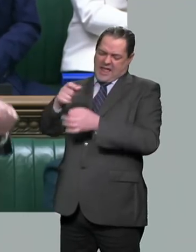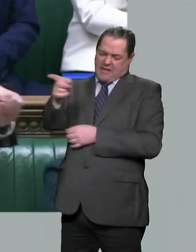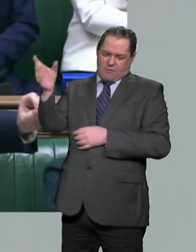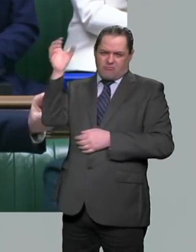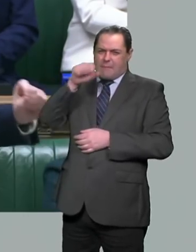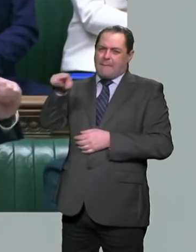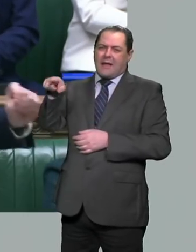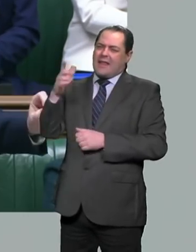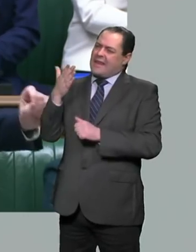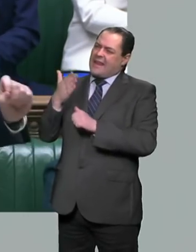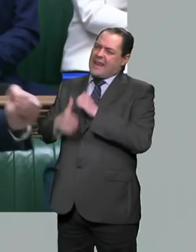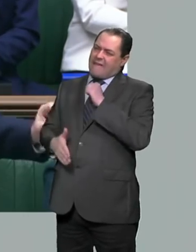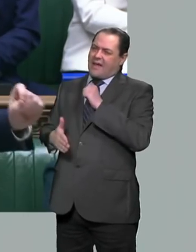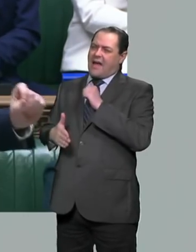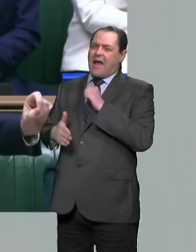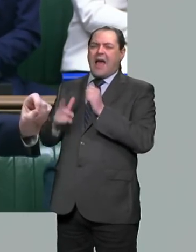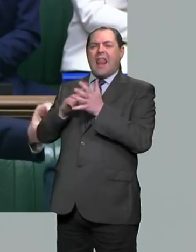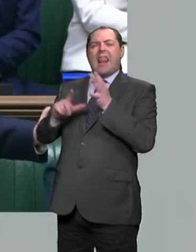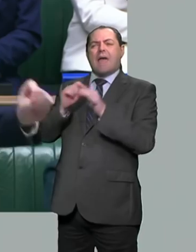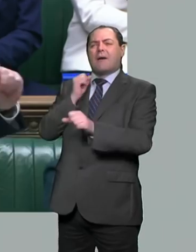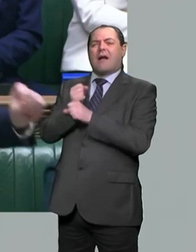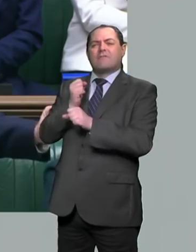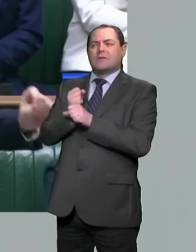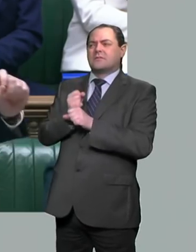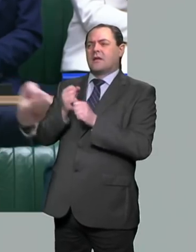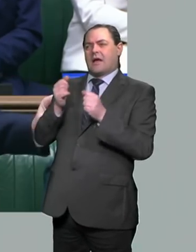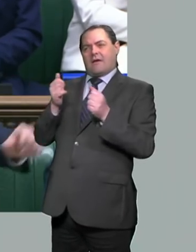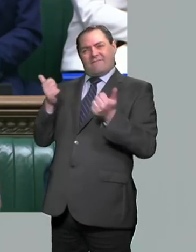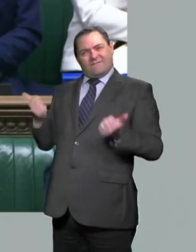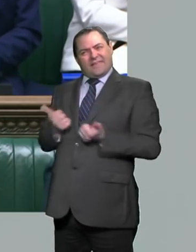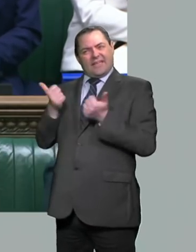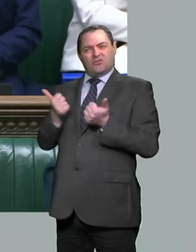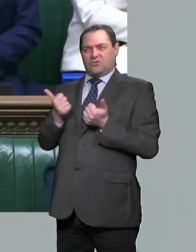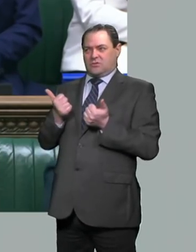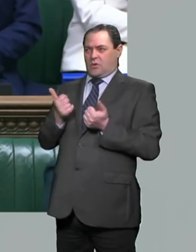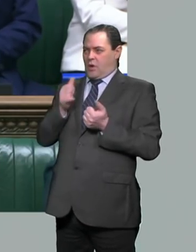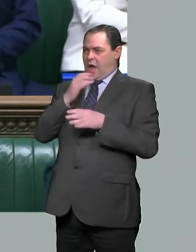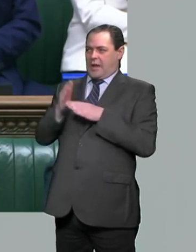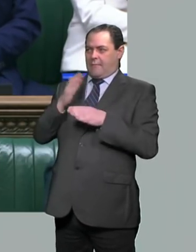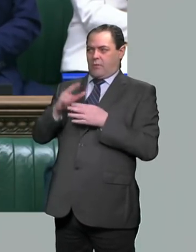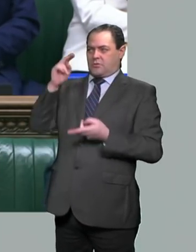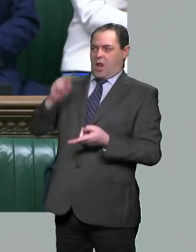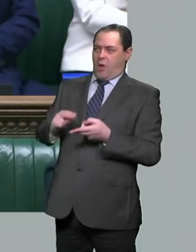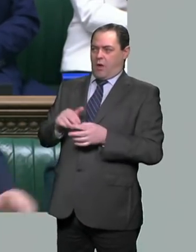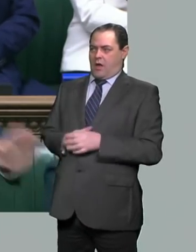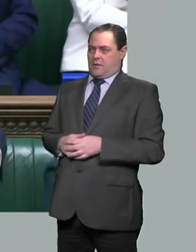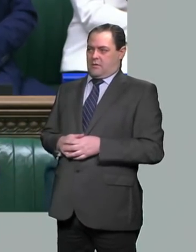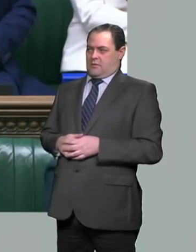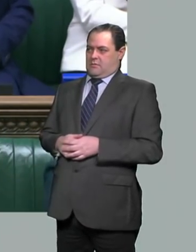there's never been a Labour government that left office with unemployment lower than when they